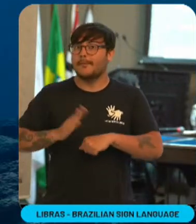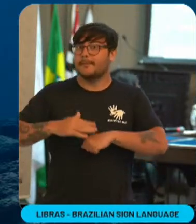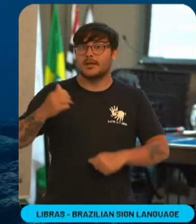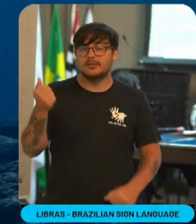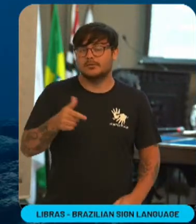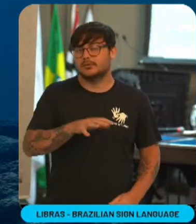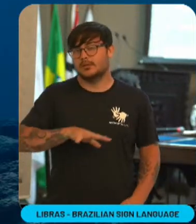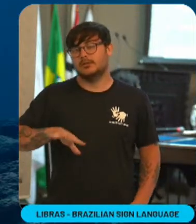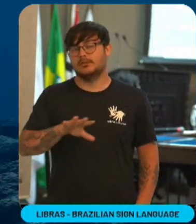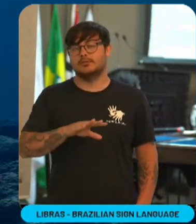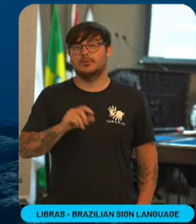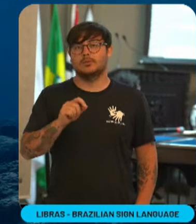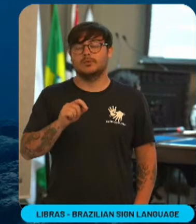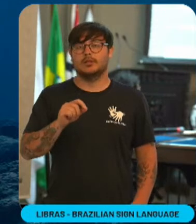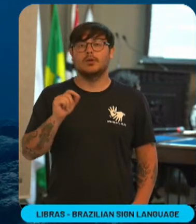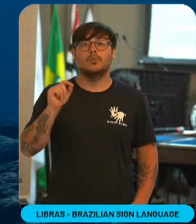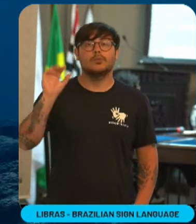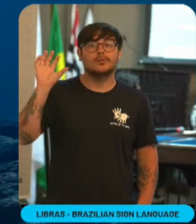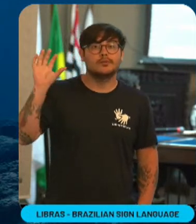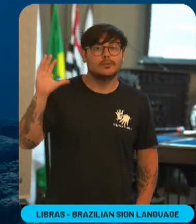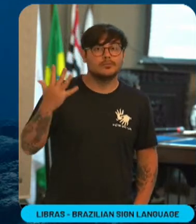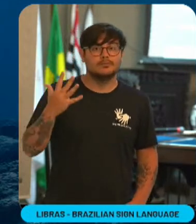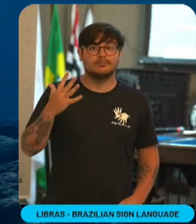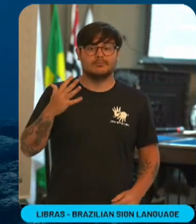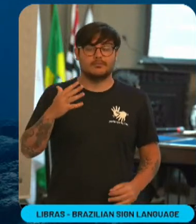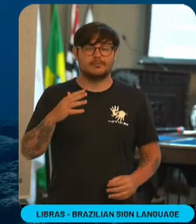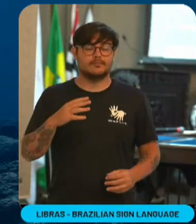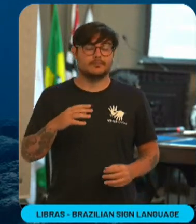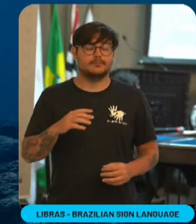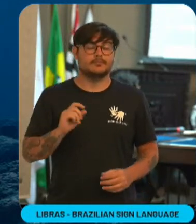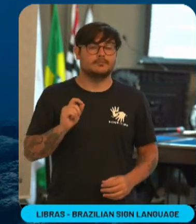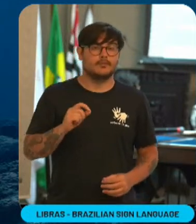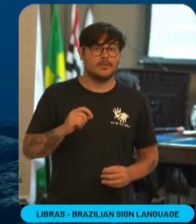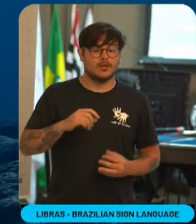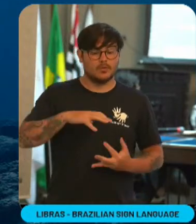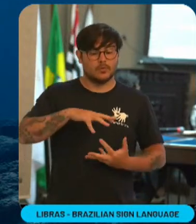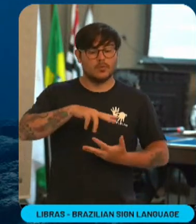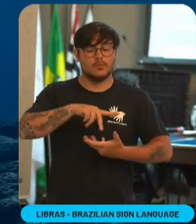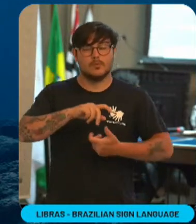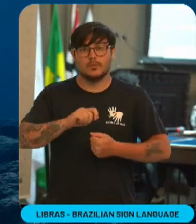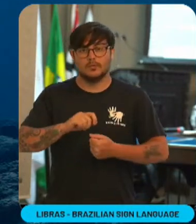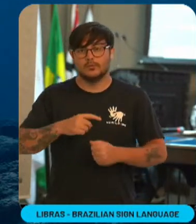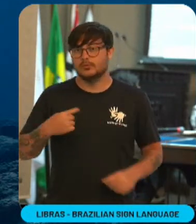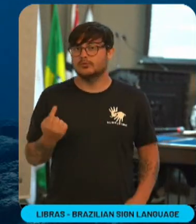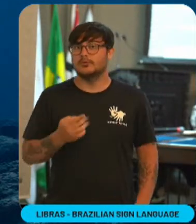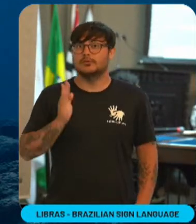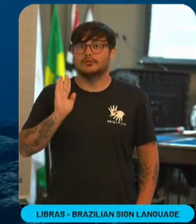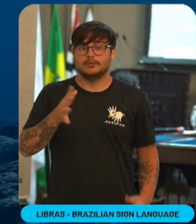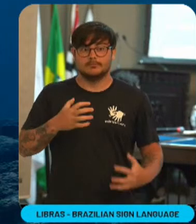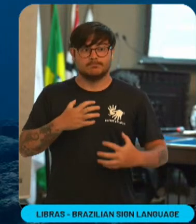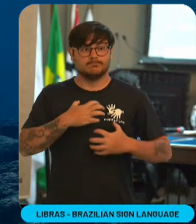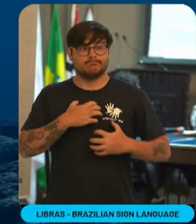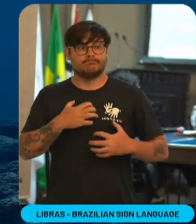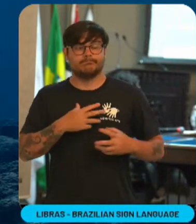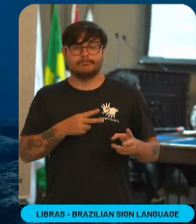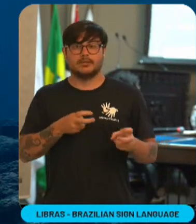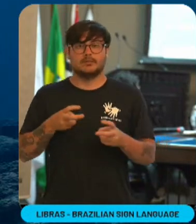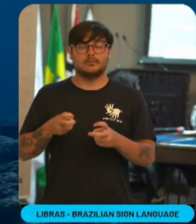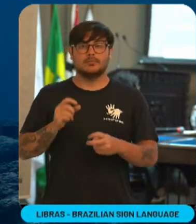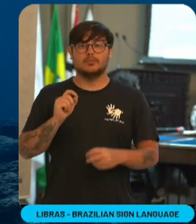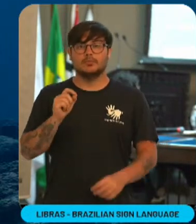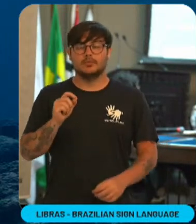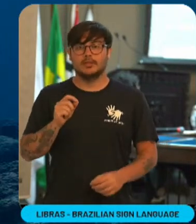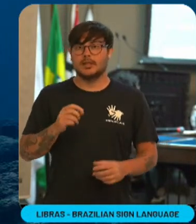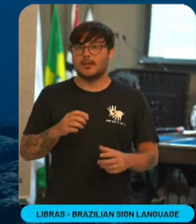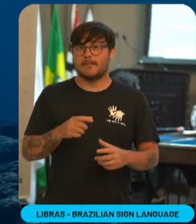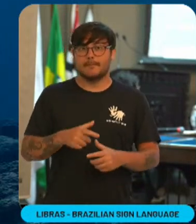global temperature is more than 6 degrees above the average, but more than that, the effects that we see